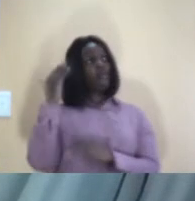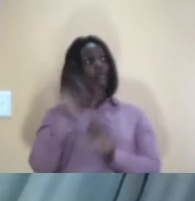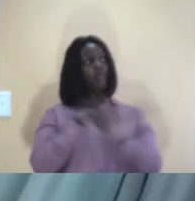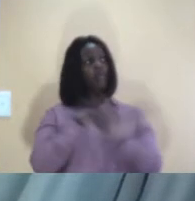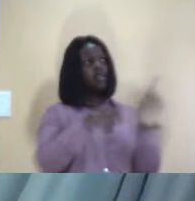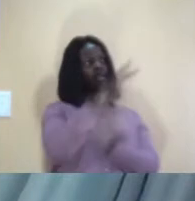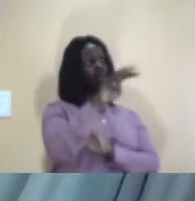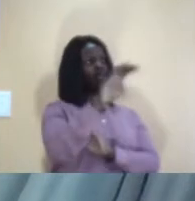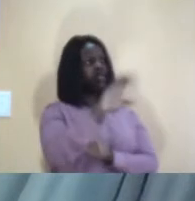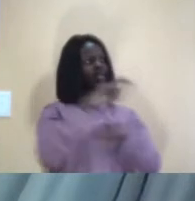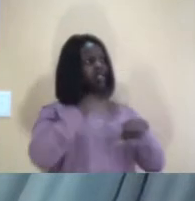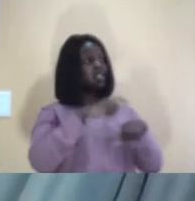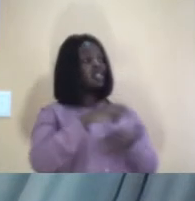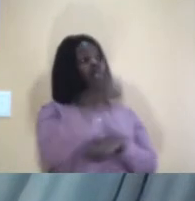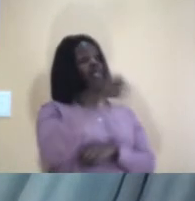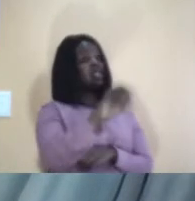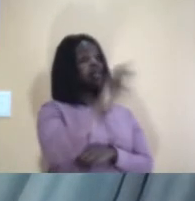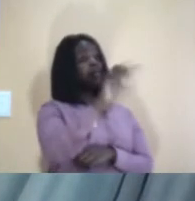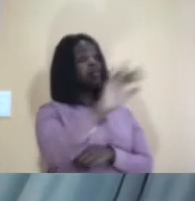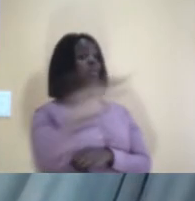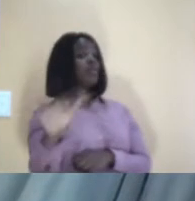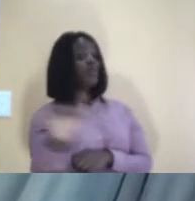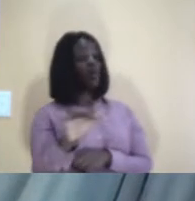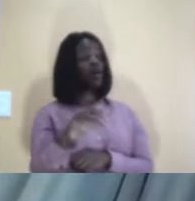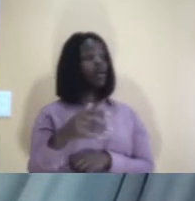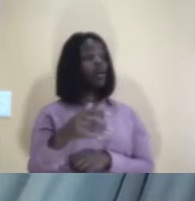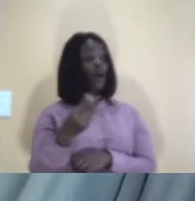Kadebe, after 60 million rand of taxpayers' money